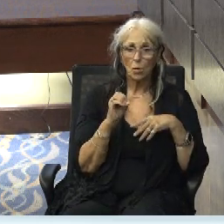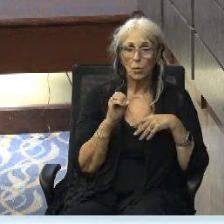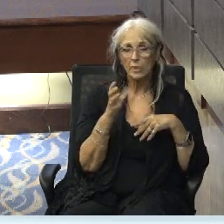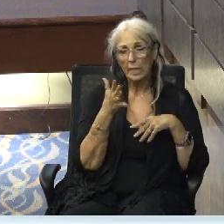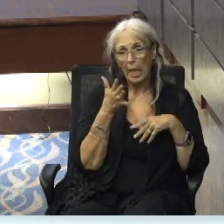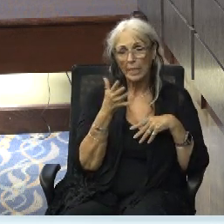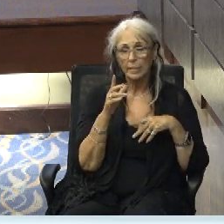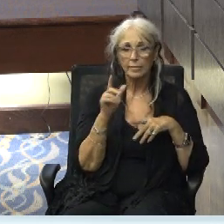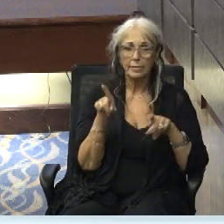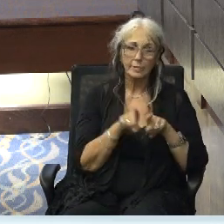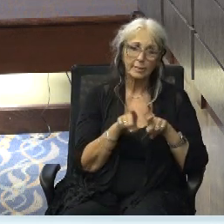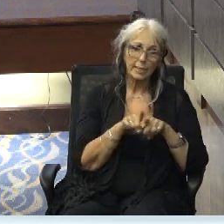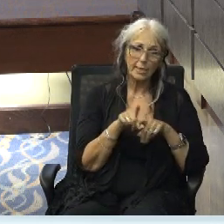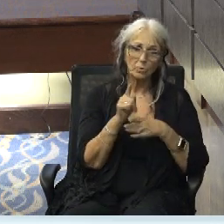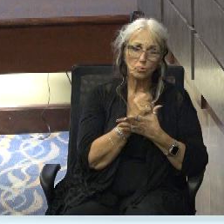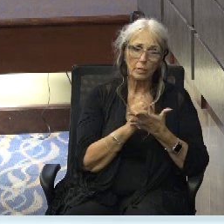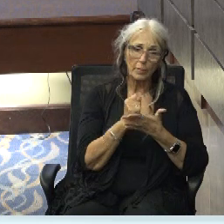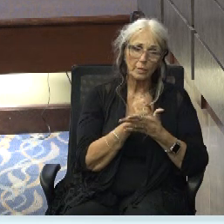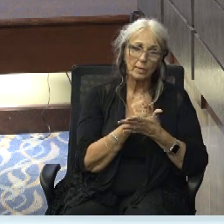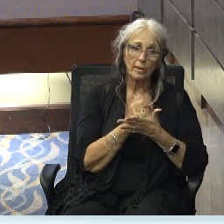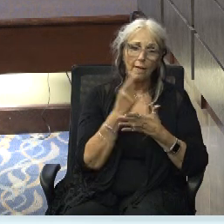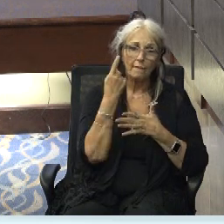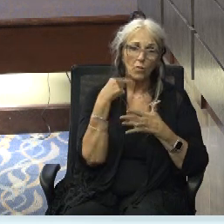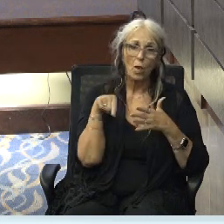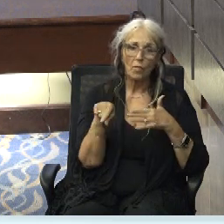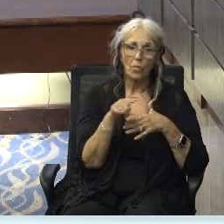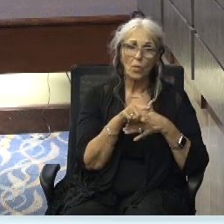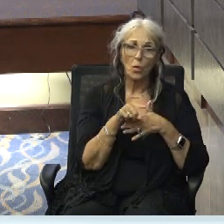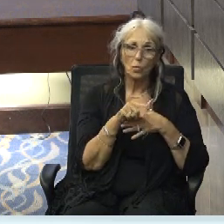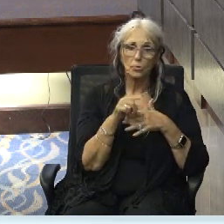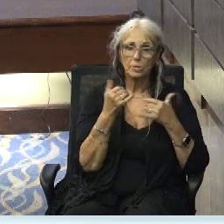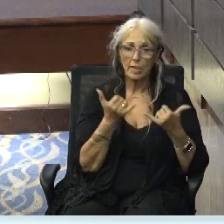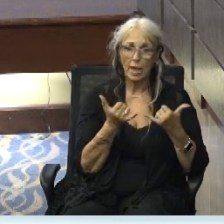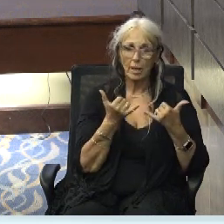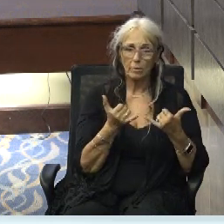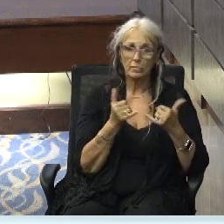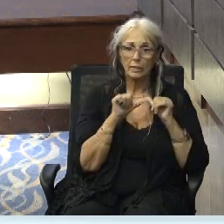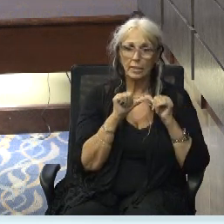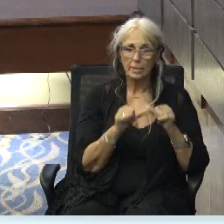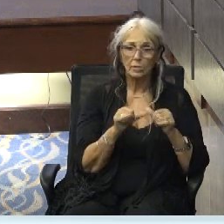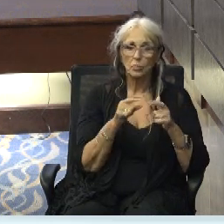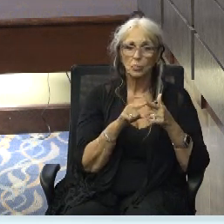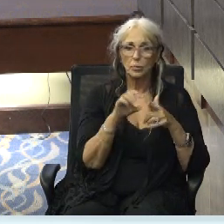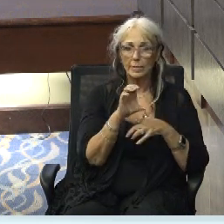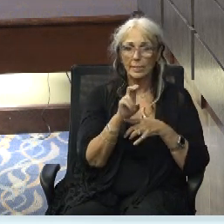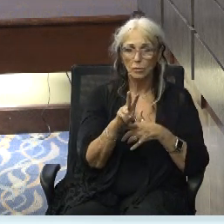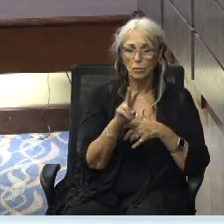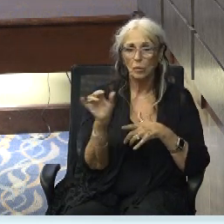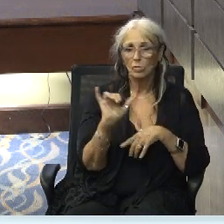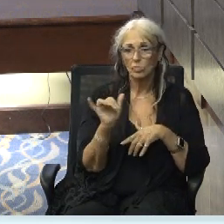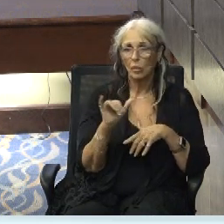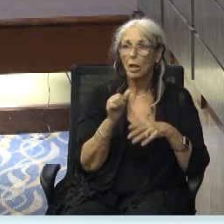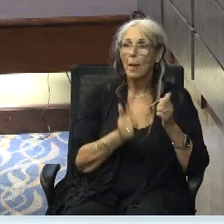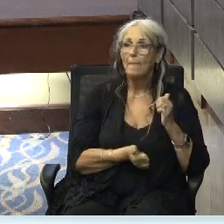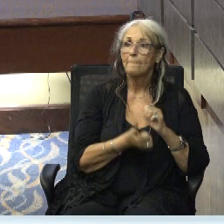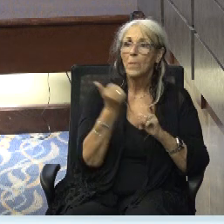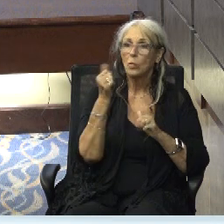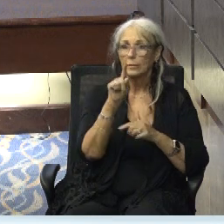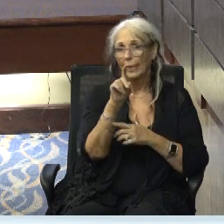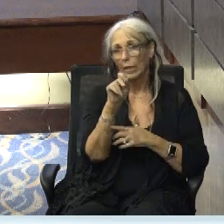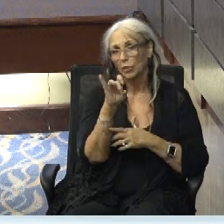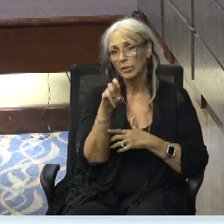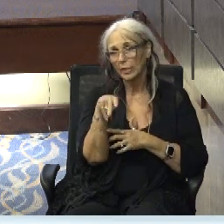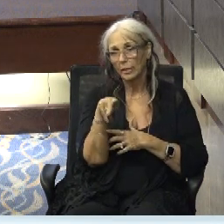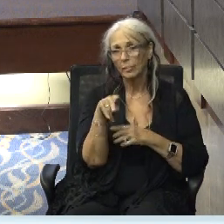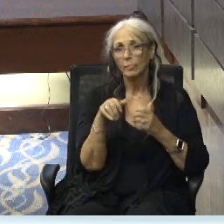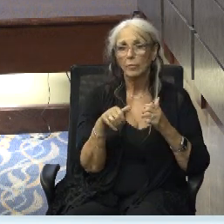kind of the same treatment that you see for those that are existing carried towards the C2 as well. So most dealerships currently are